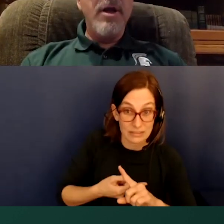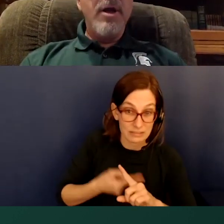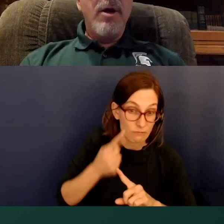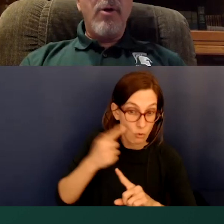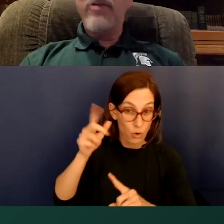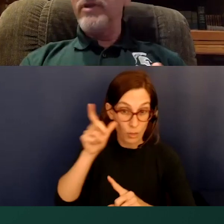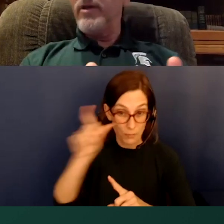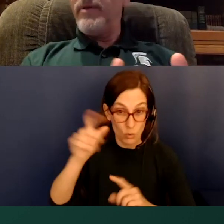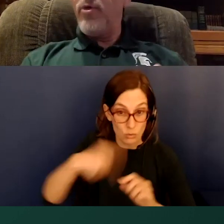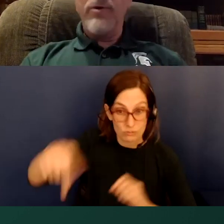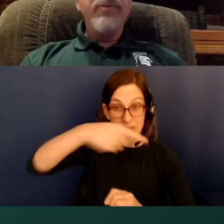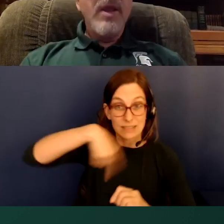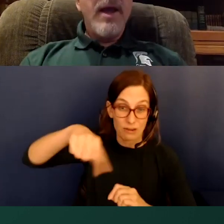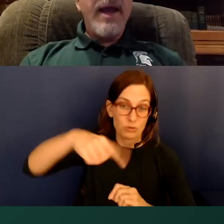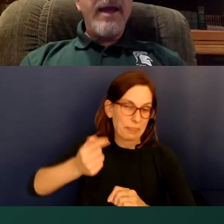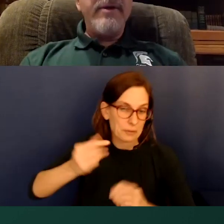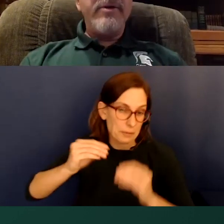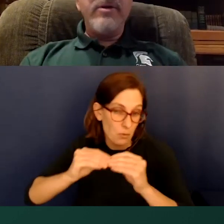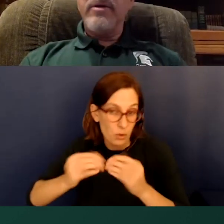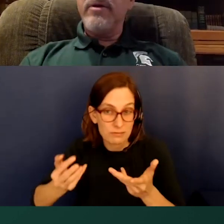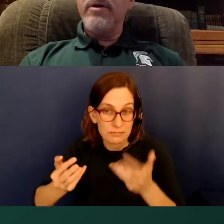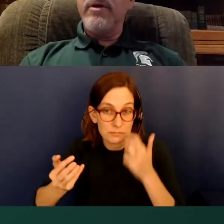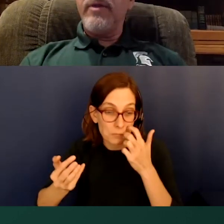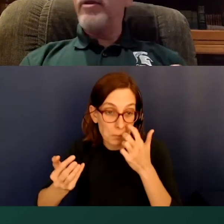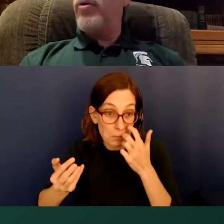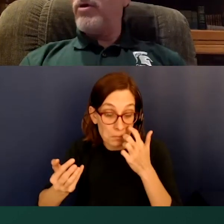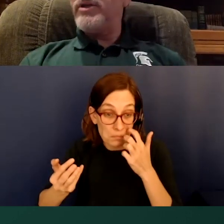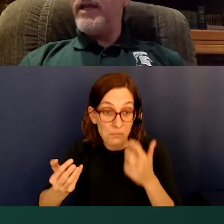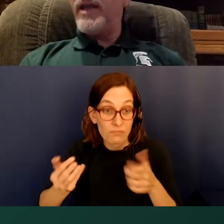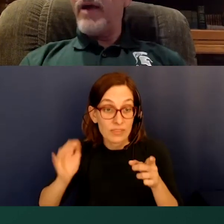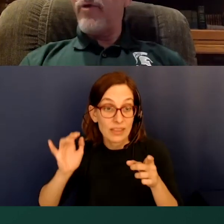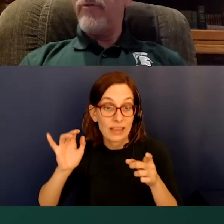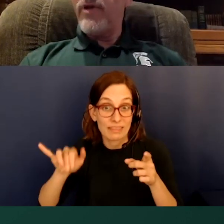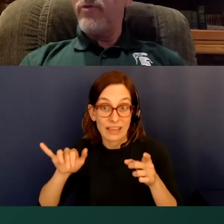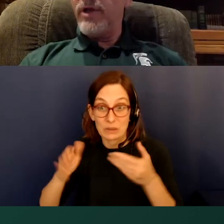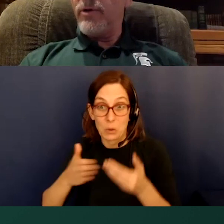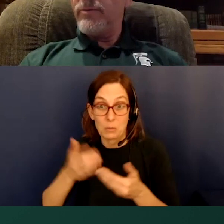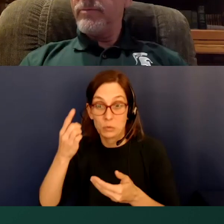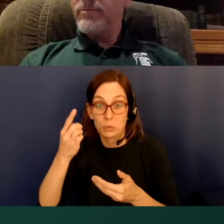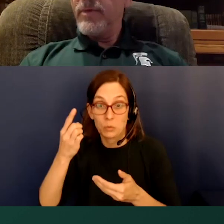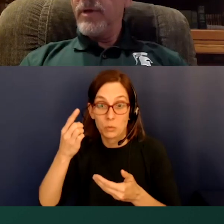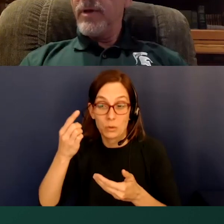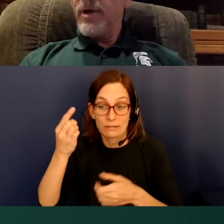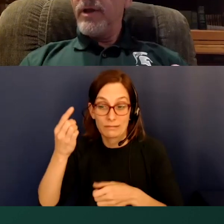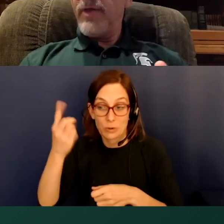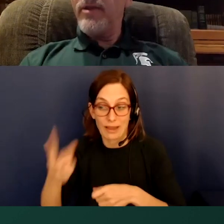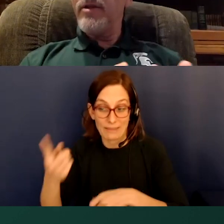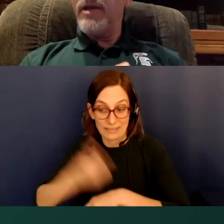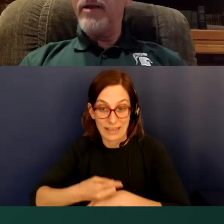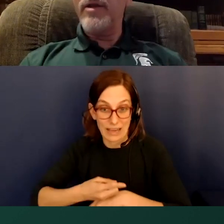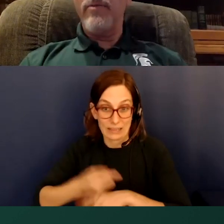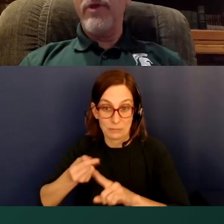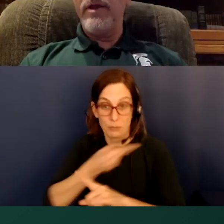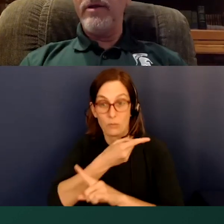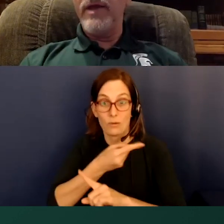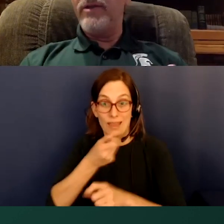cycles, or actually a little bit more. And that's a day and a half off every year. That's